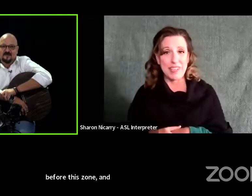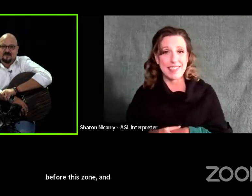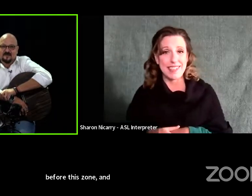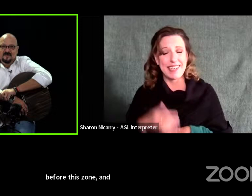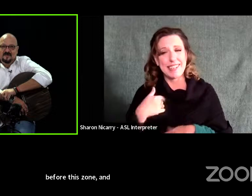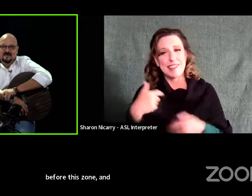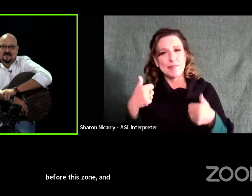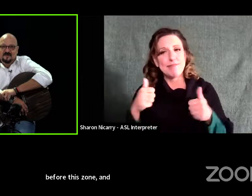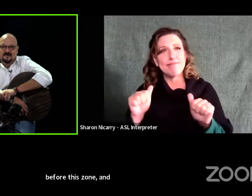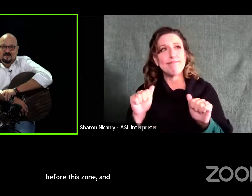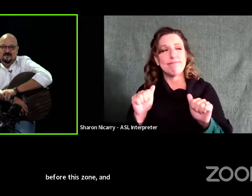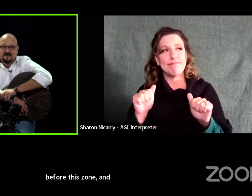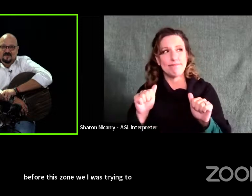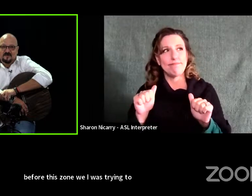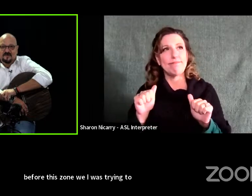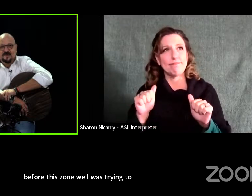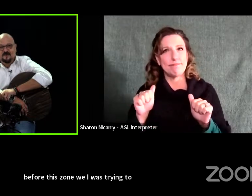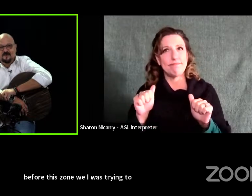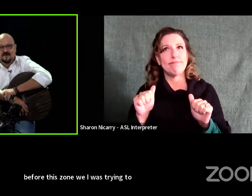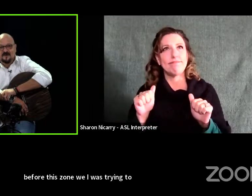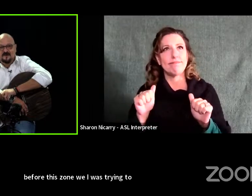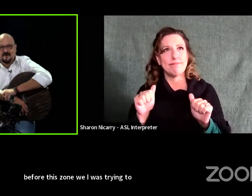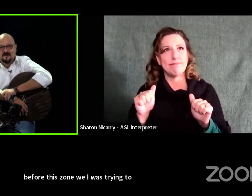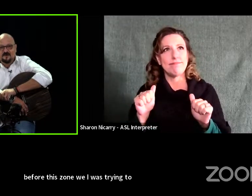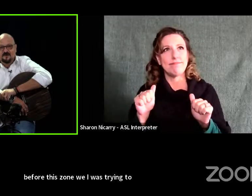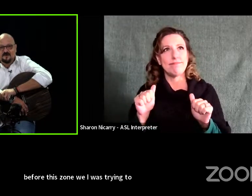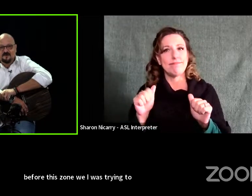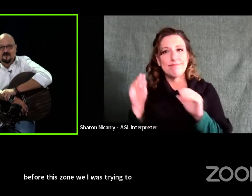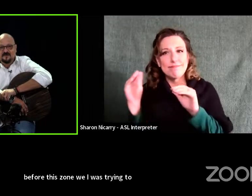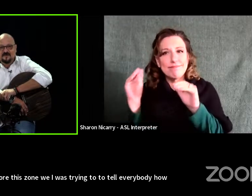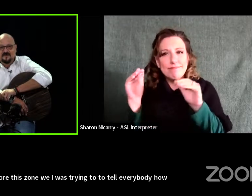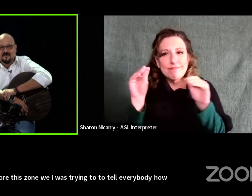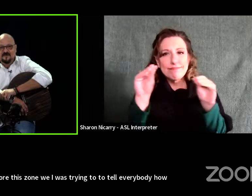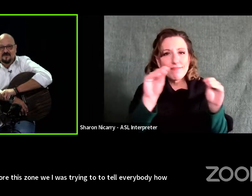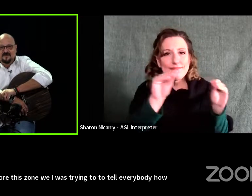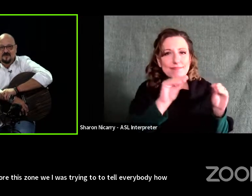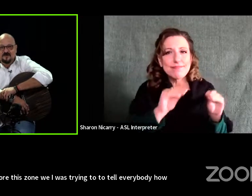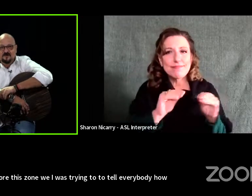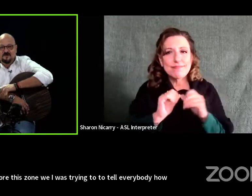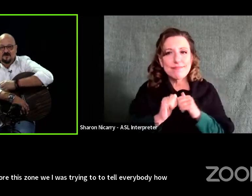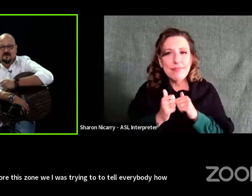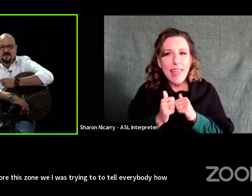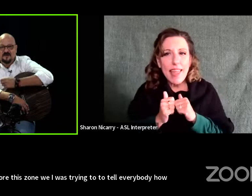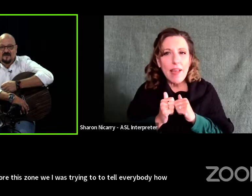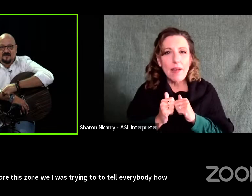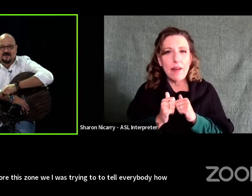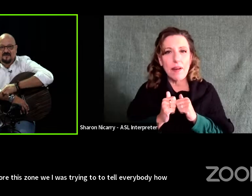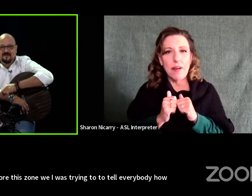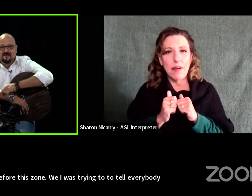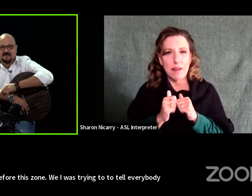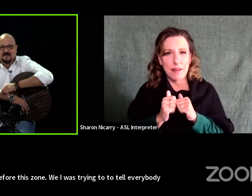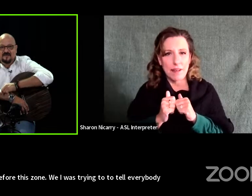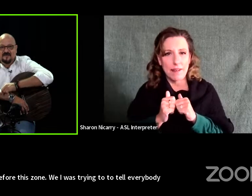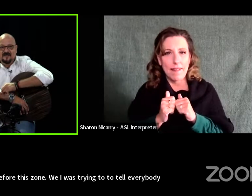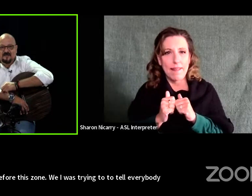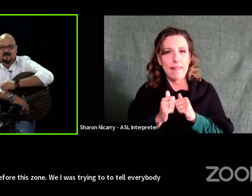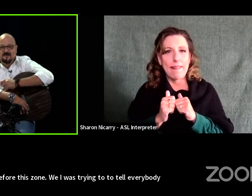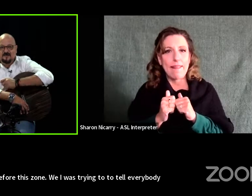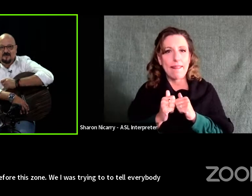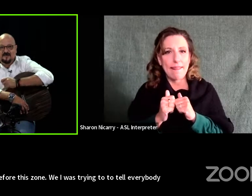trying to tell everybody how to, you know,